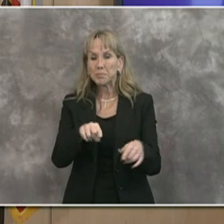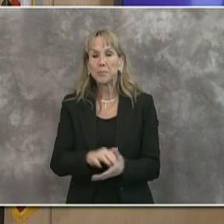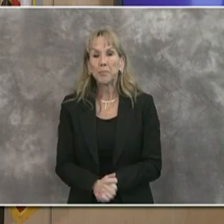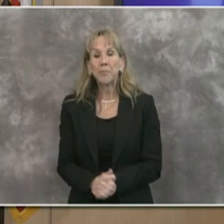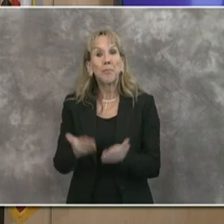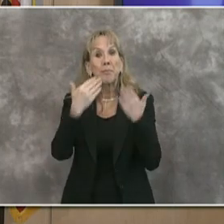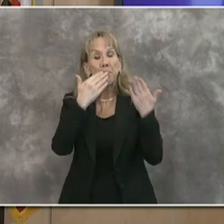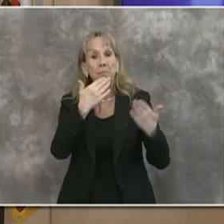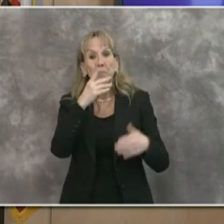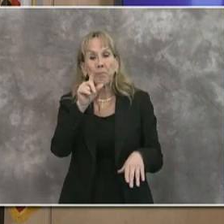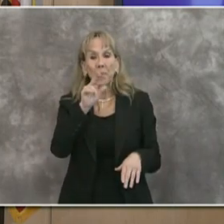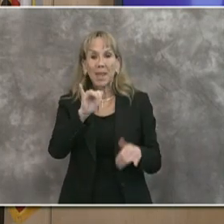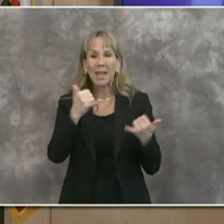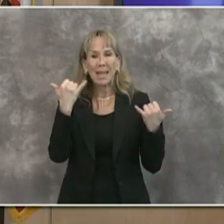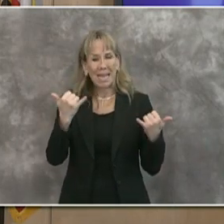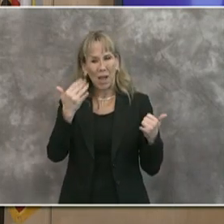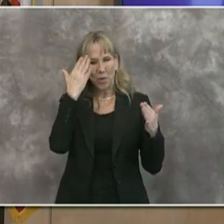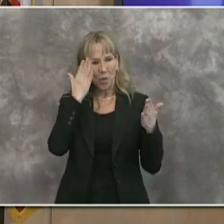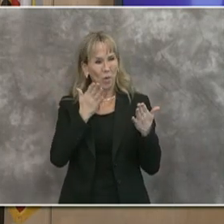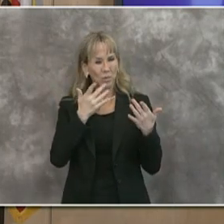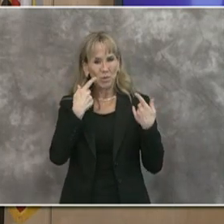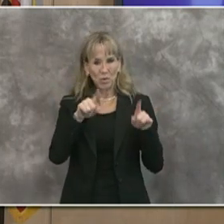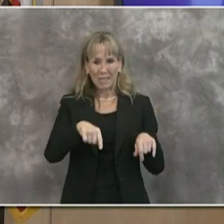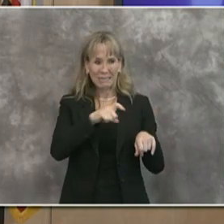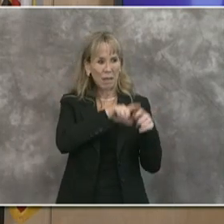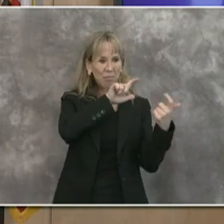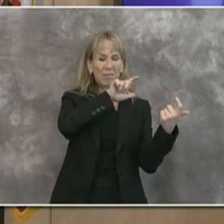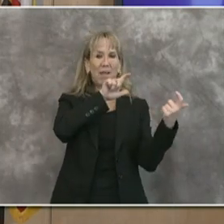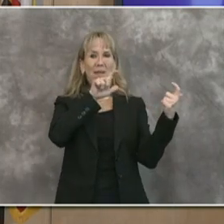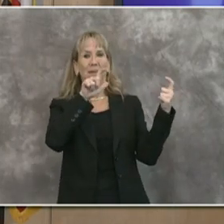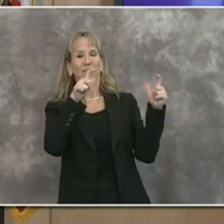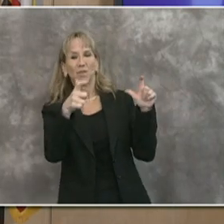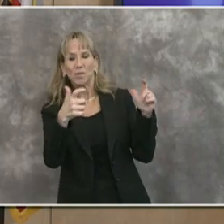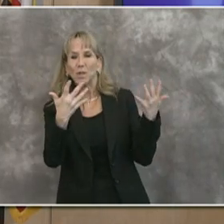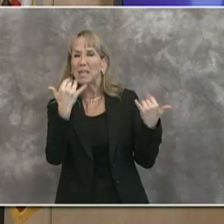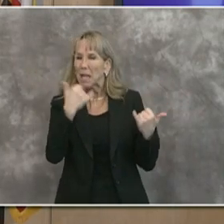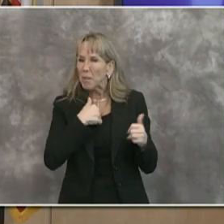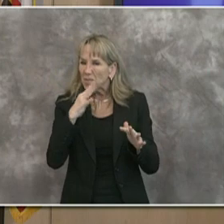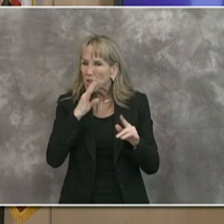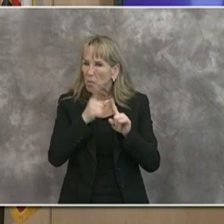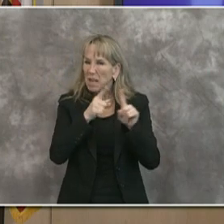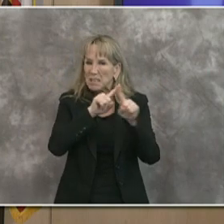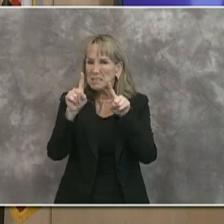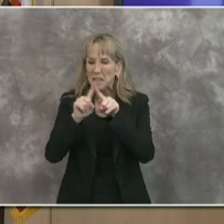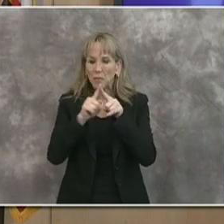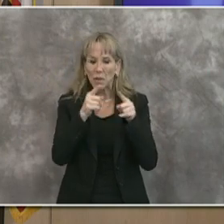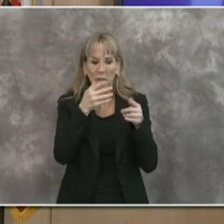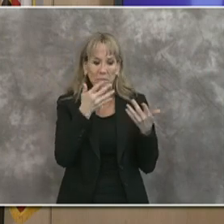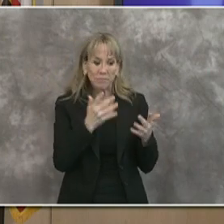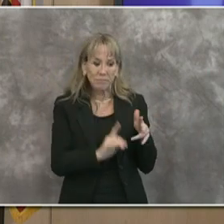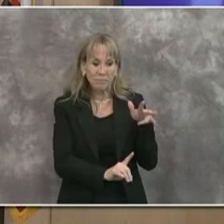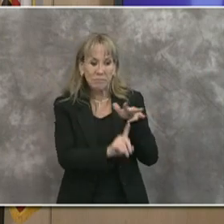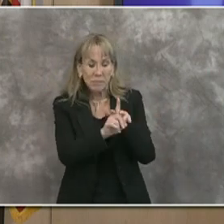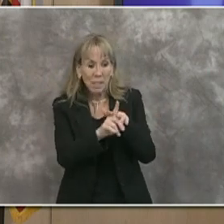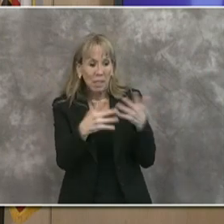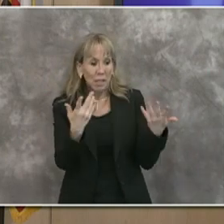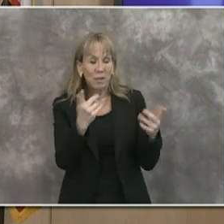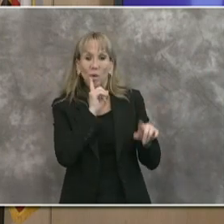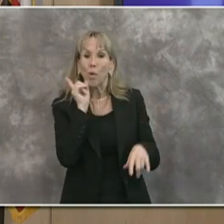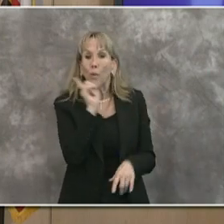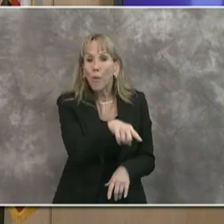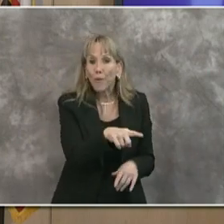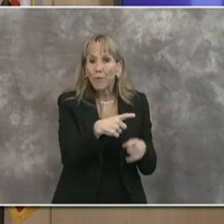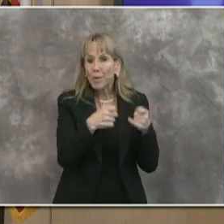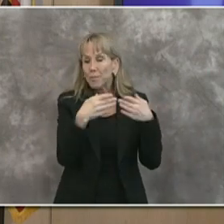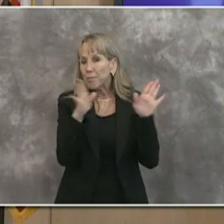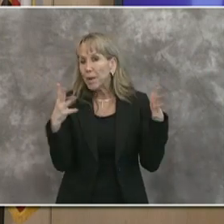Thank you, Danny. You know, throughout this evolution, we've talked about the various enforcement mechanisms that are there, whether it be a public health order,